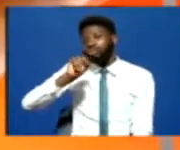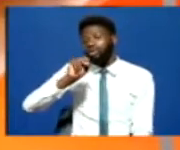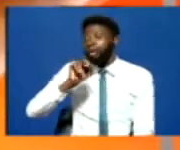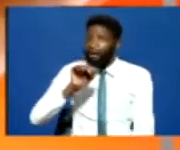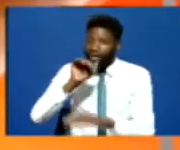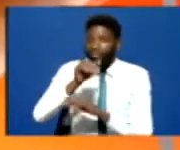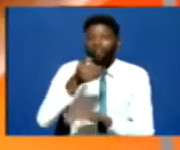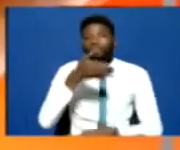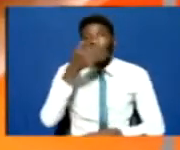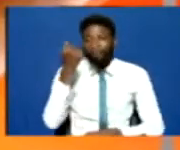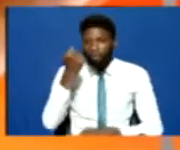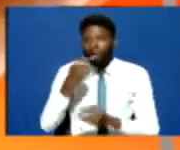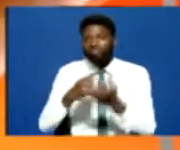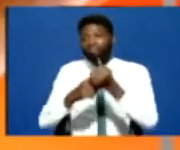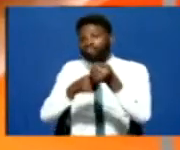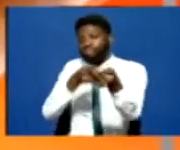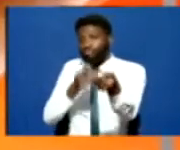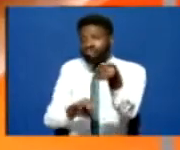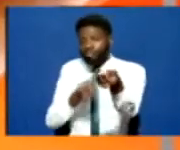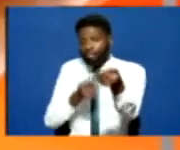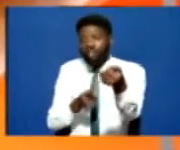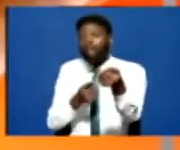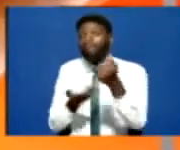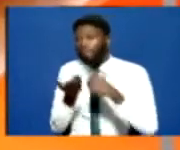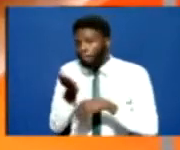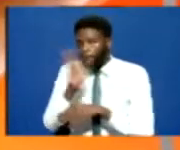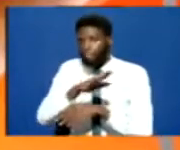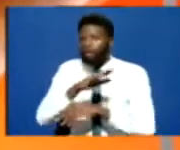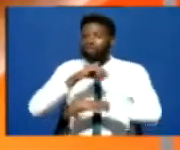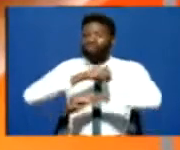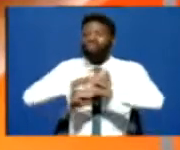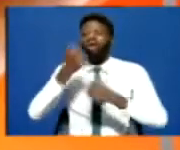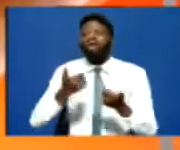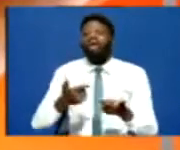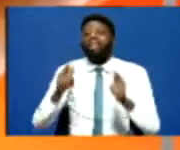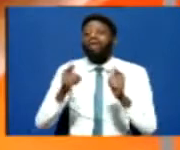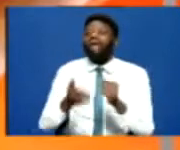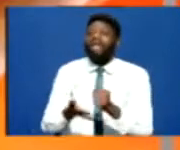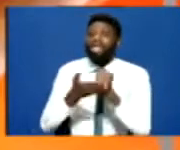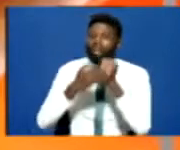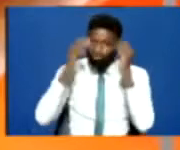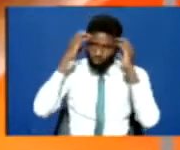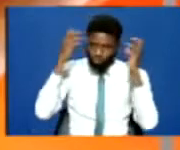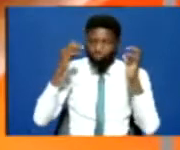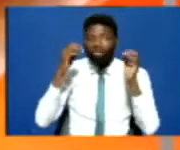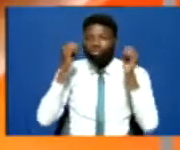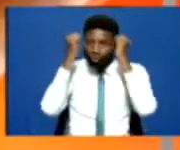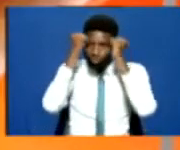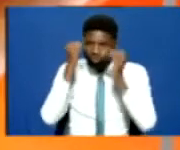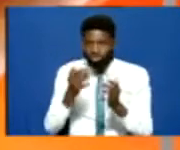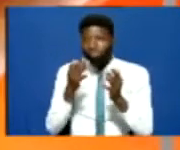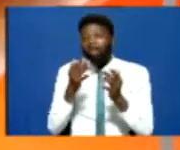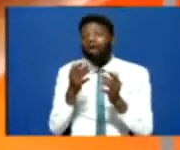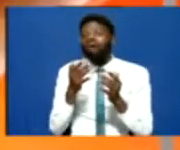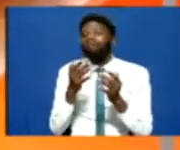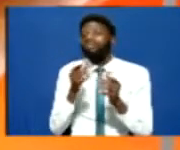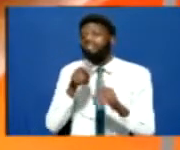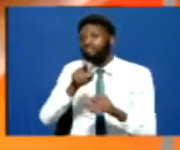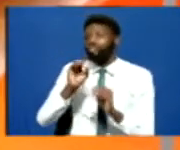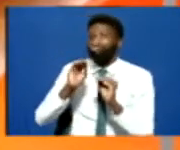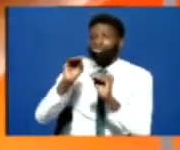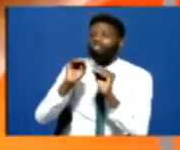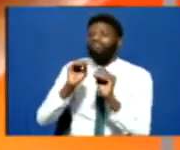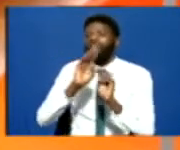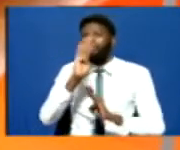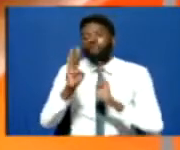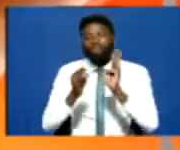to tame unruly students in schools. Speaking in Busia County, the Archbishop said some level of punishment was welcome